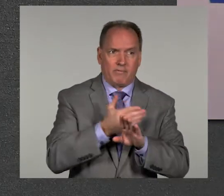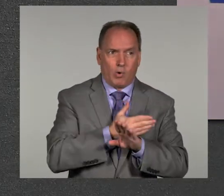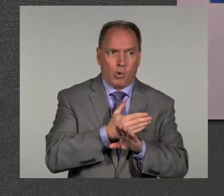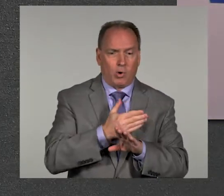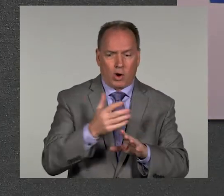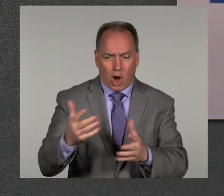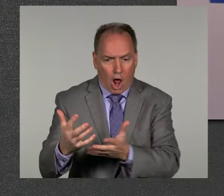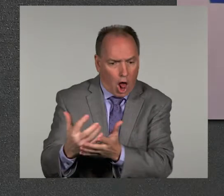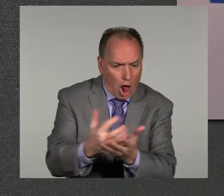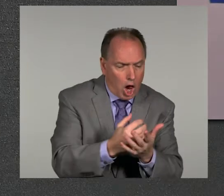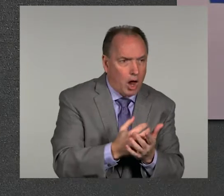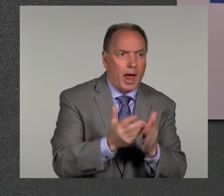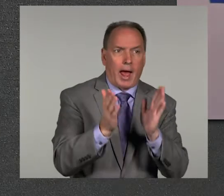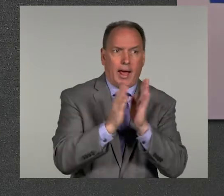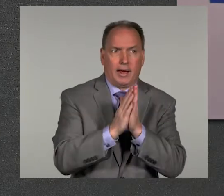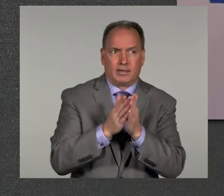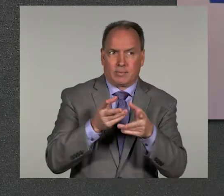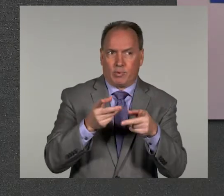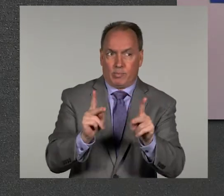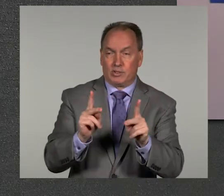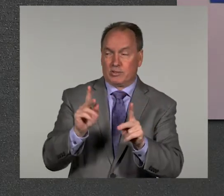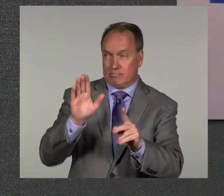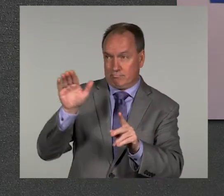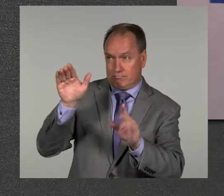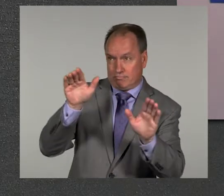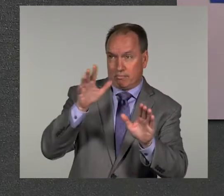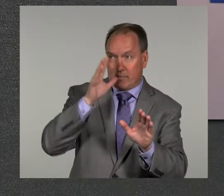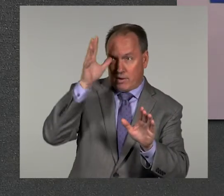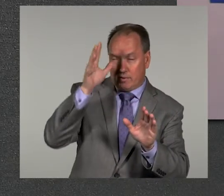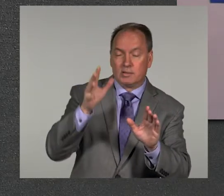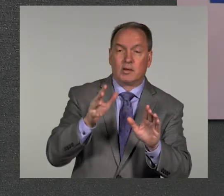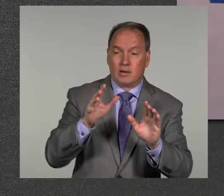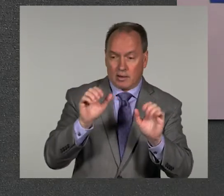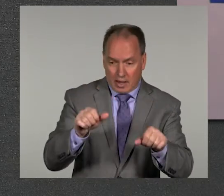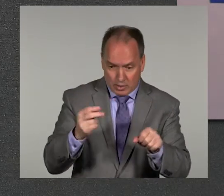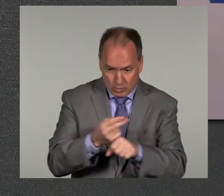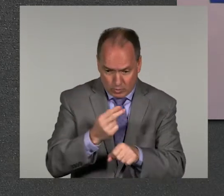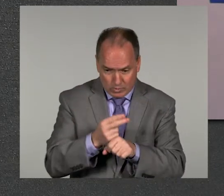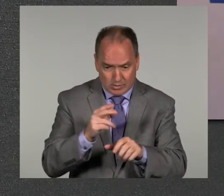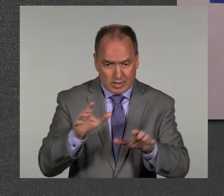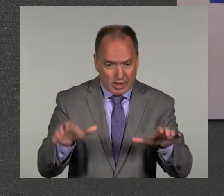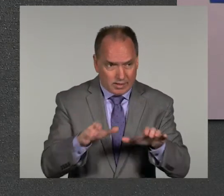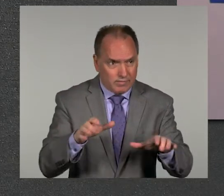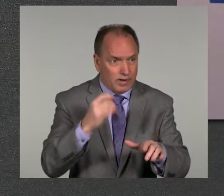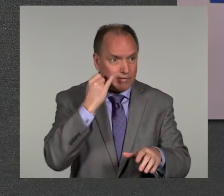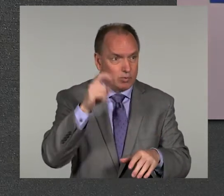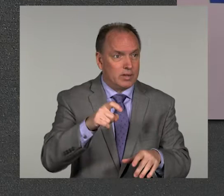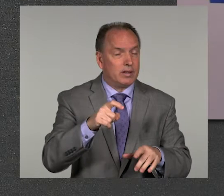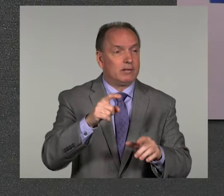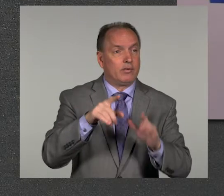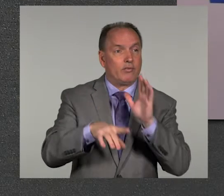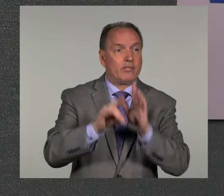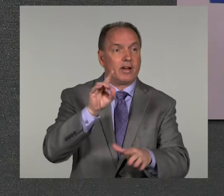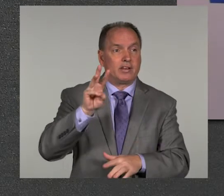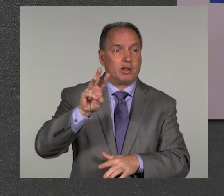you need to ask your grown-up if you can do this activity, and if you could, if you need, you can